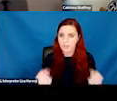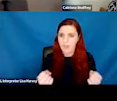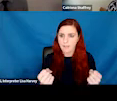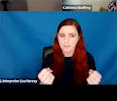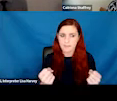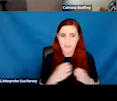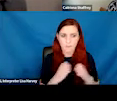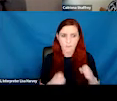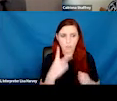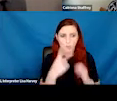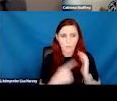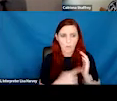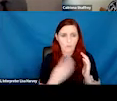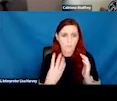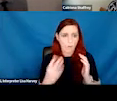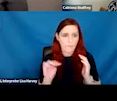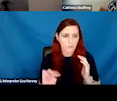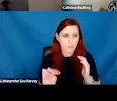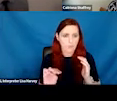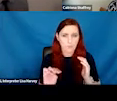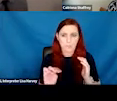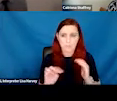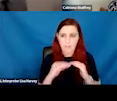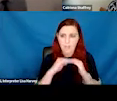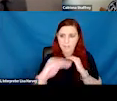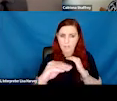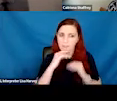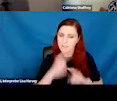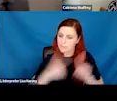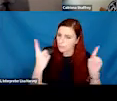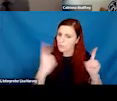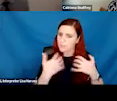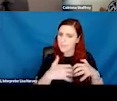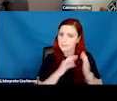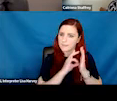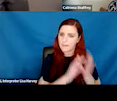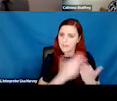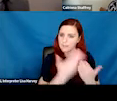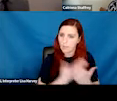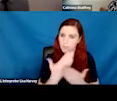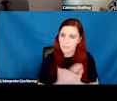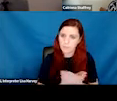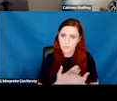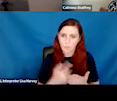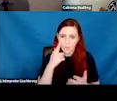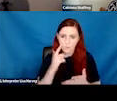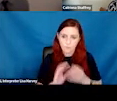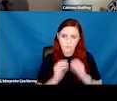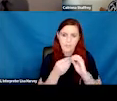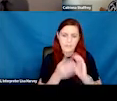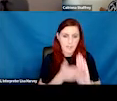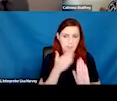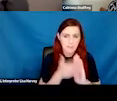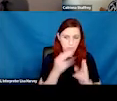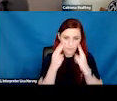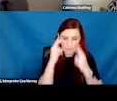2.4 meters, which is different from that of TGDM. And so in designing buildings, care does need to be